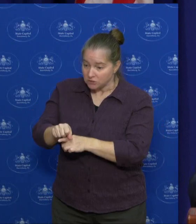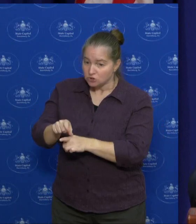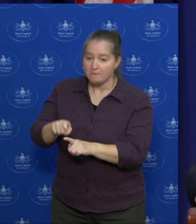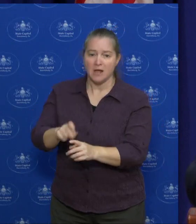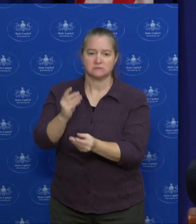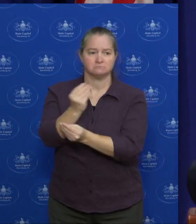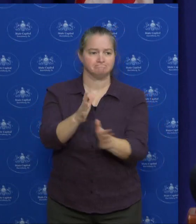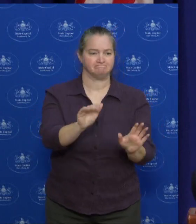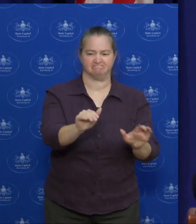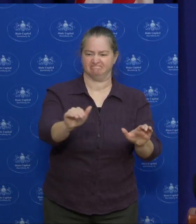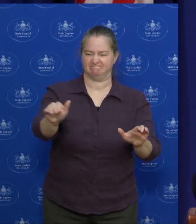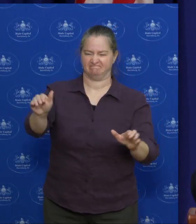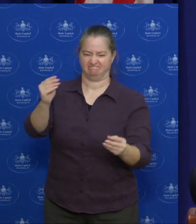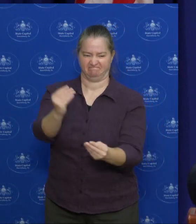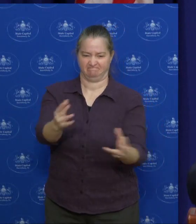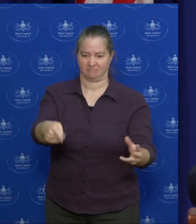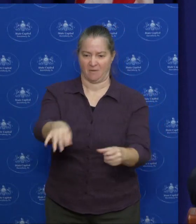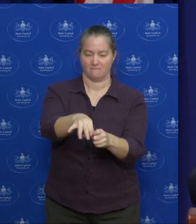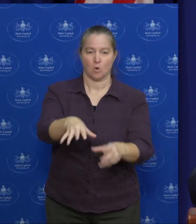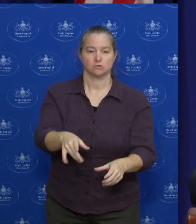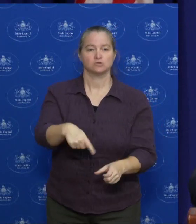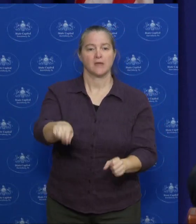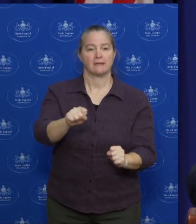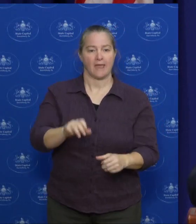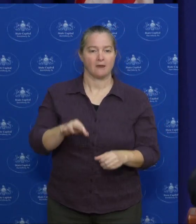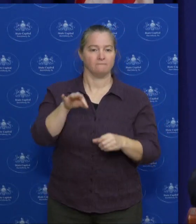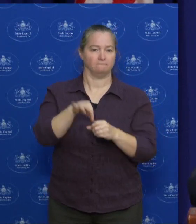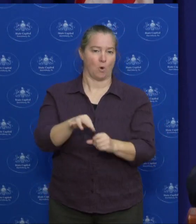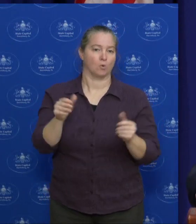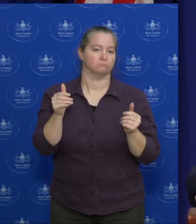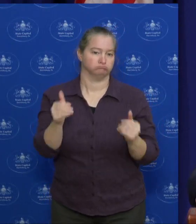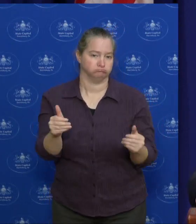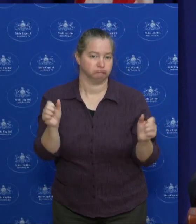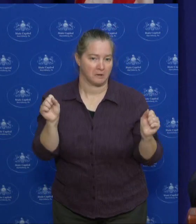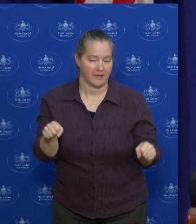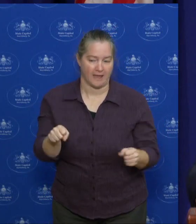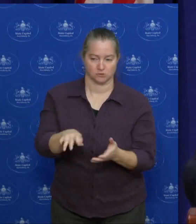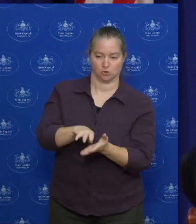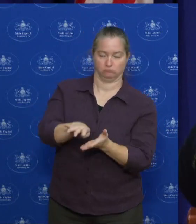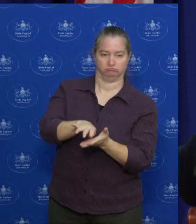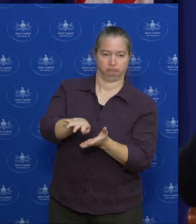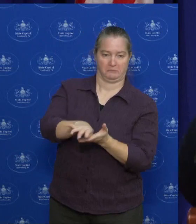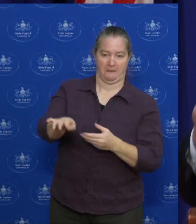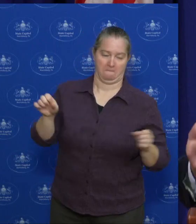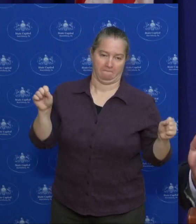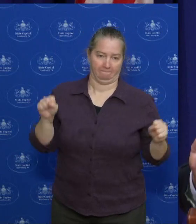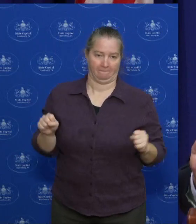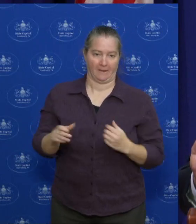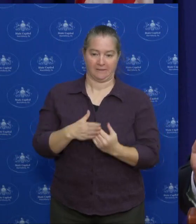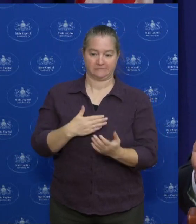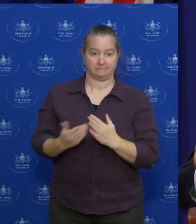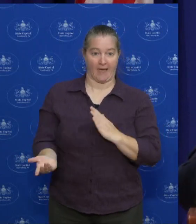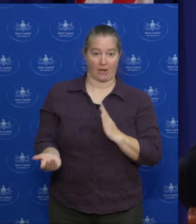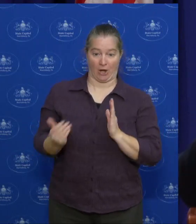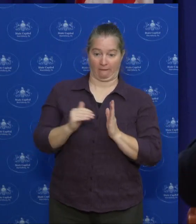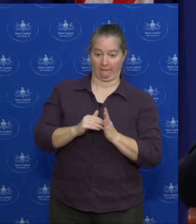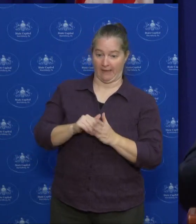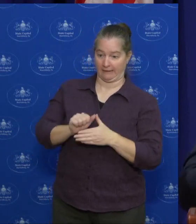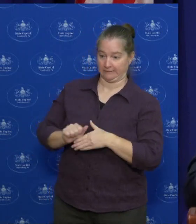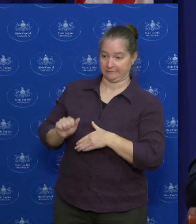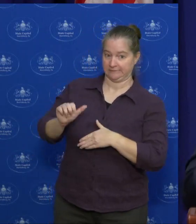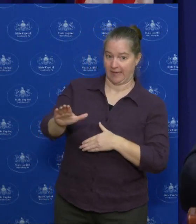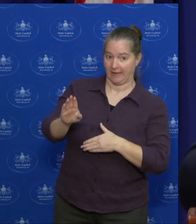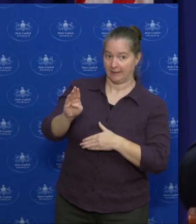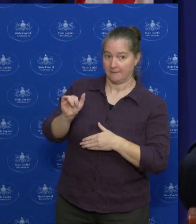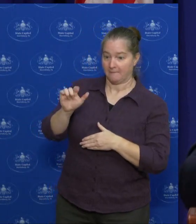notified and that those voters can cast a vote and have that vote counted, whether it's resending out those ballots if there is